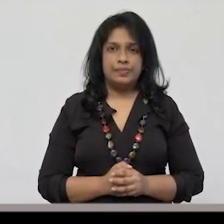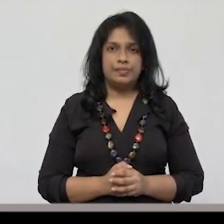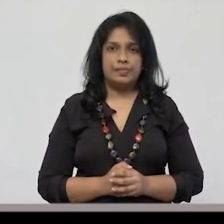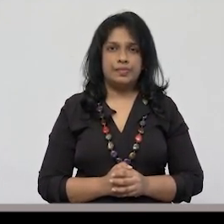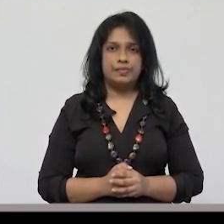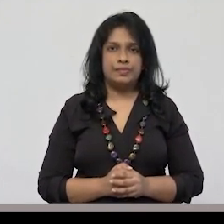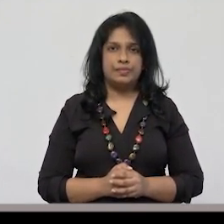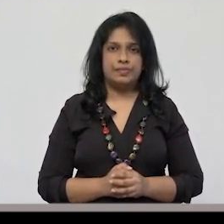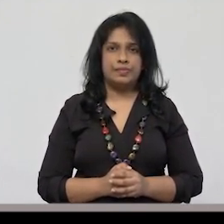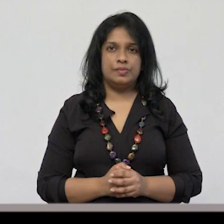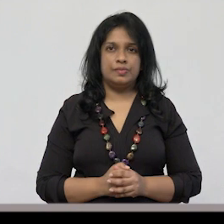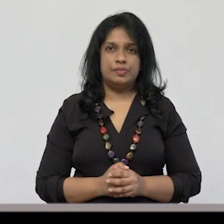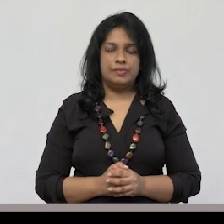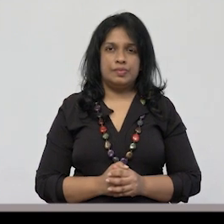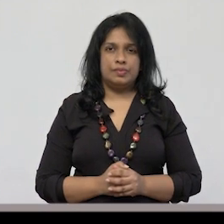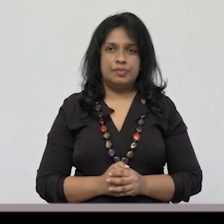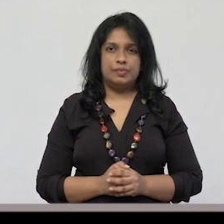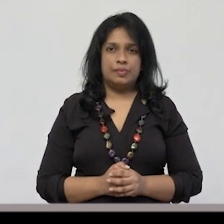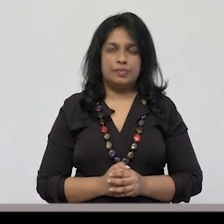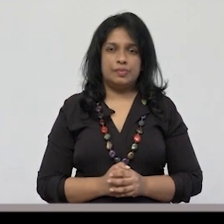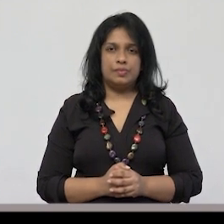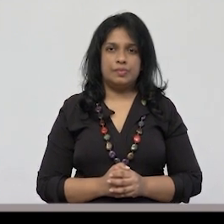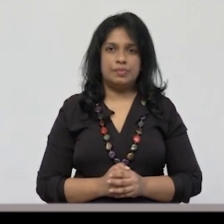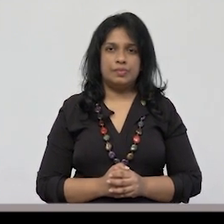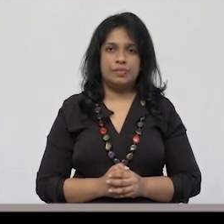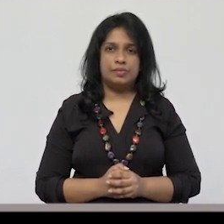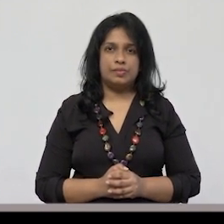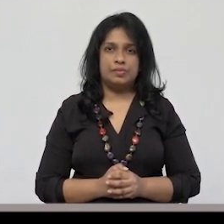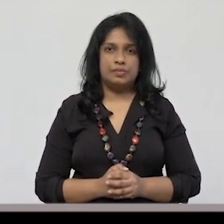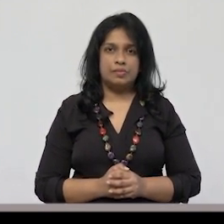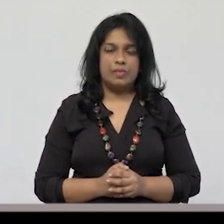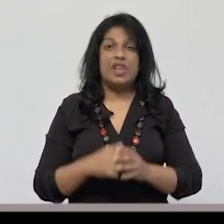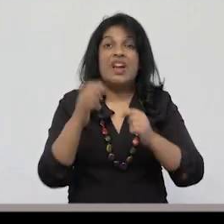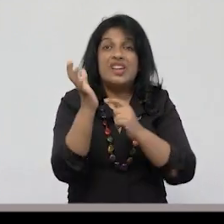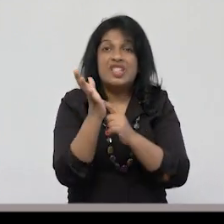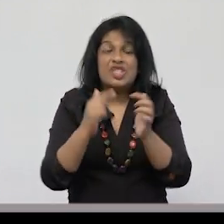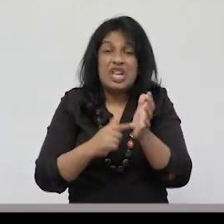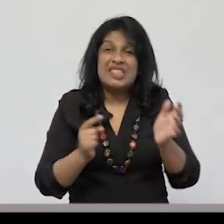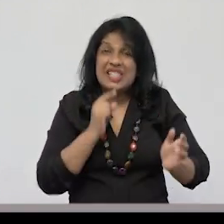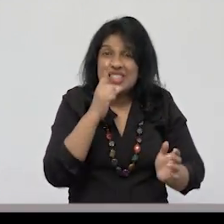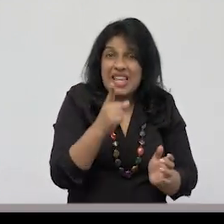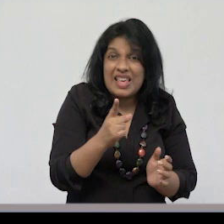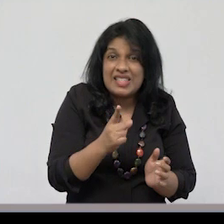and gentle at heart, and you will find rest for your souls. Follow the model of